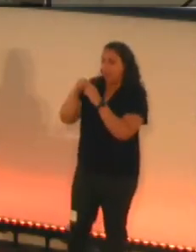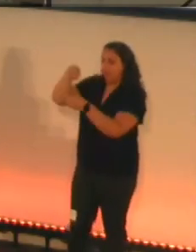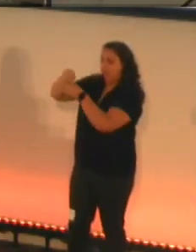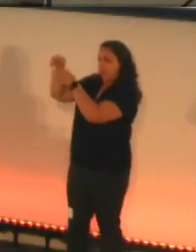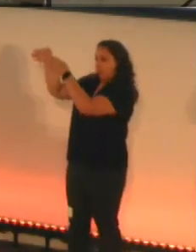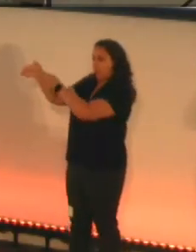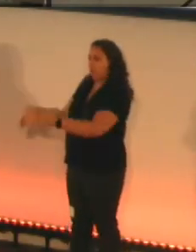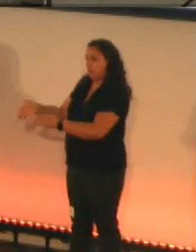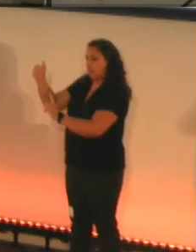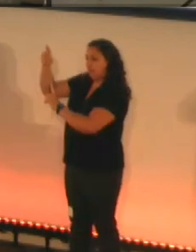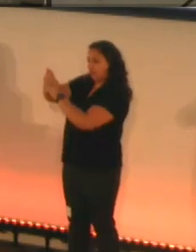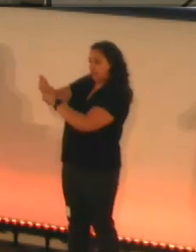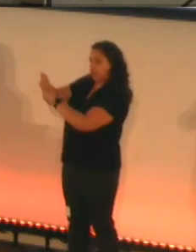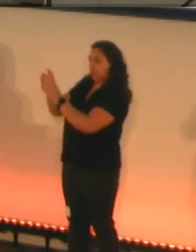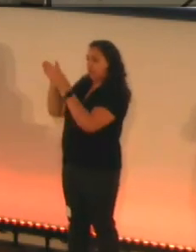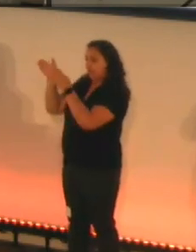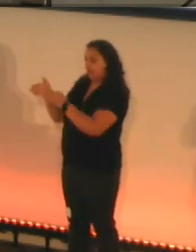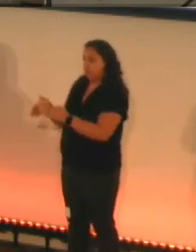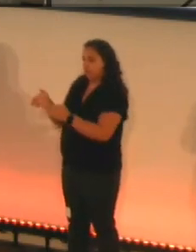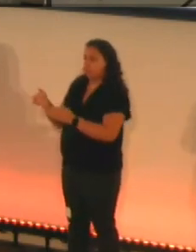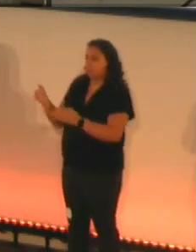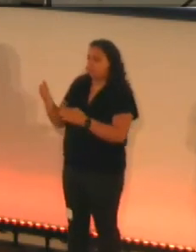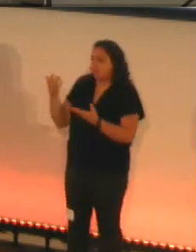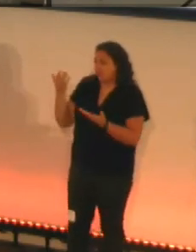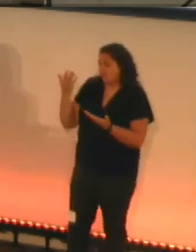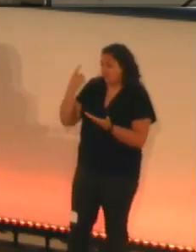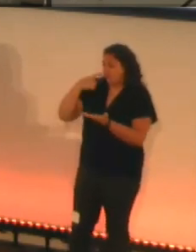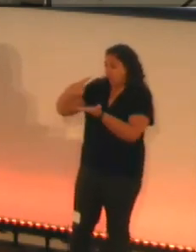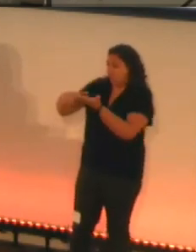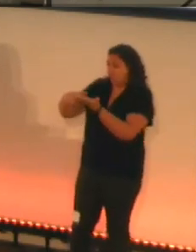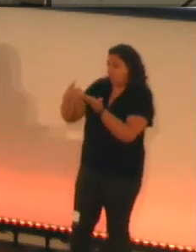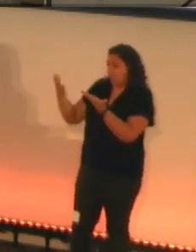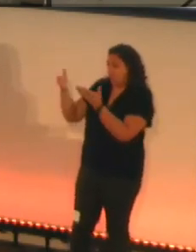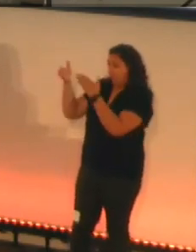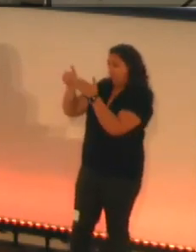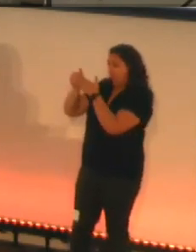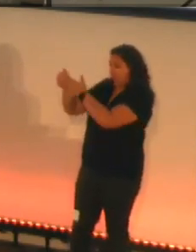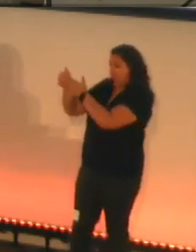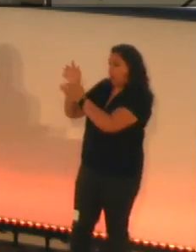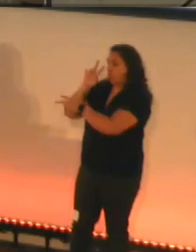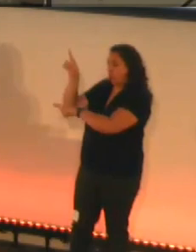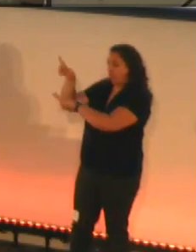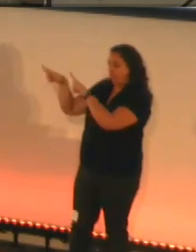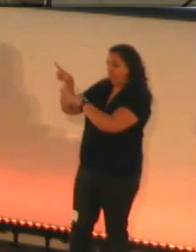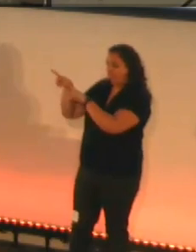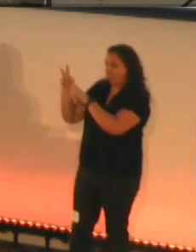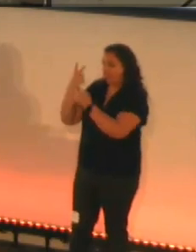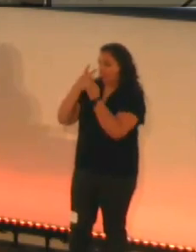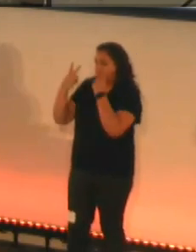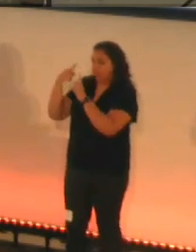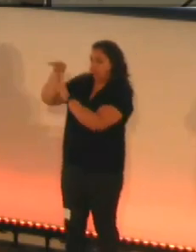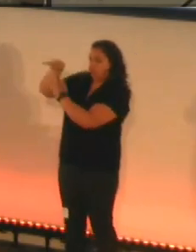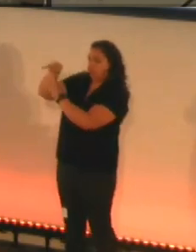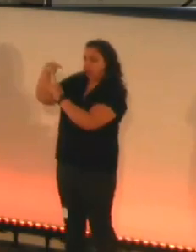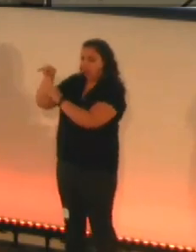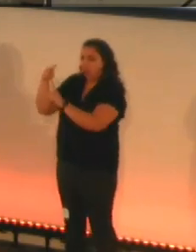a avatar, like humanoid avatar. Was there any discussion about like what the guide would be seeing if they were like in the form of a